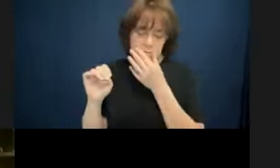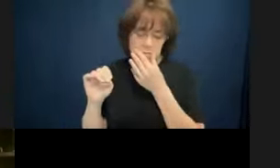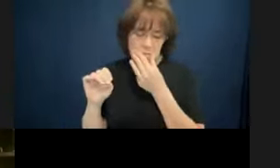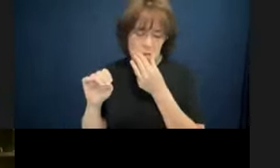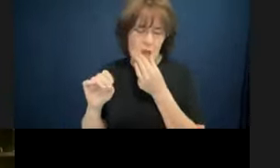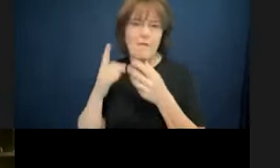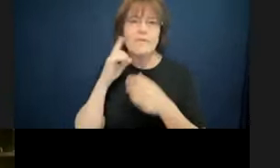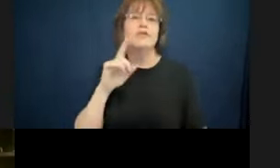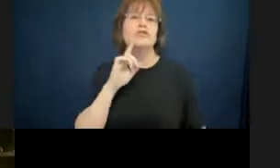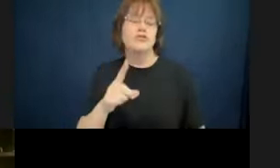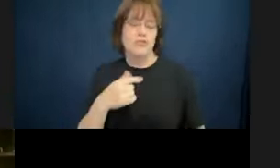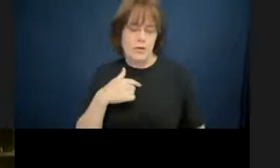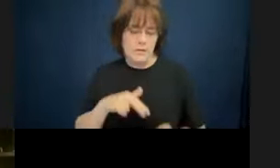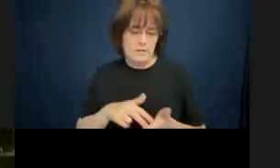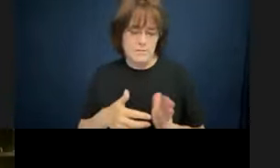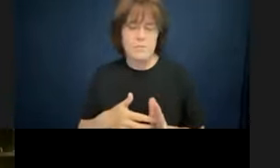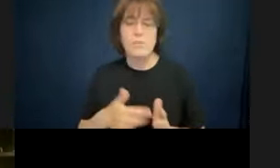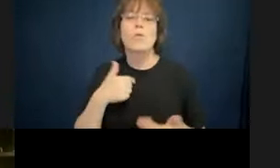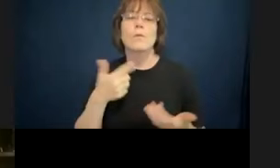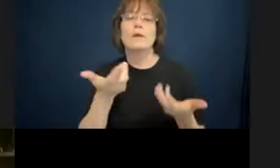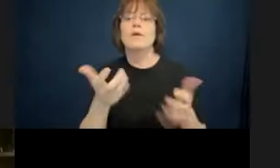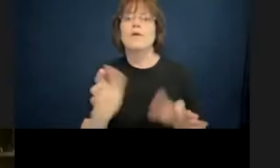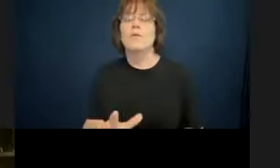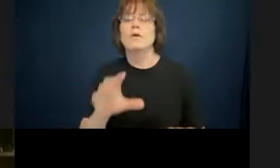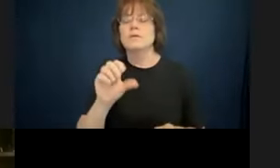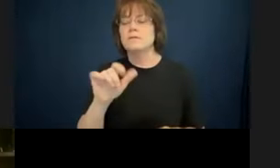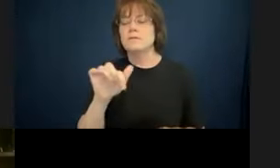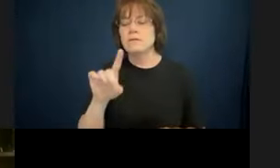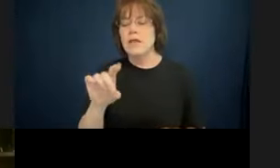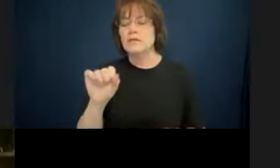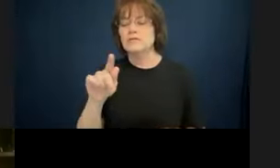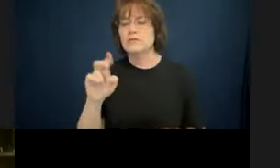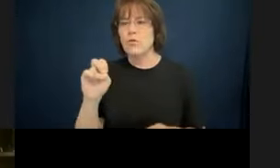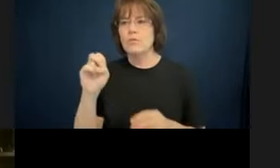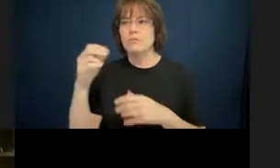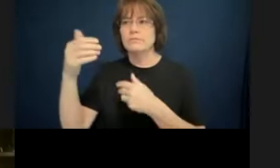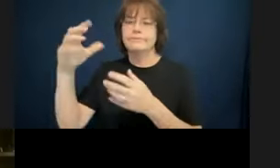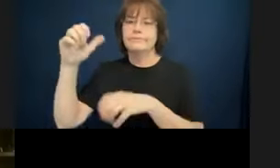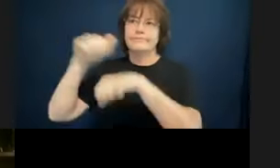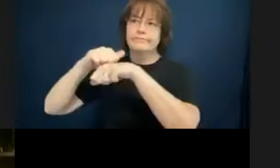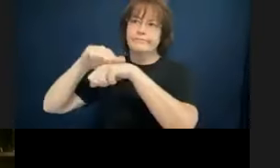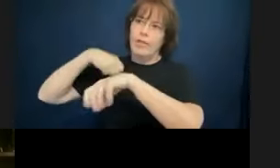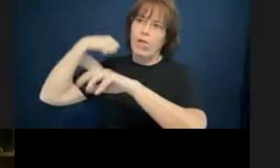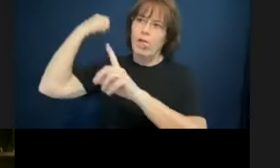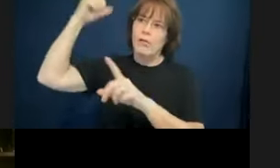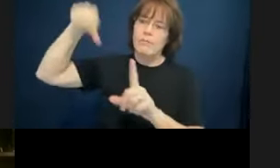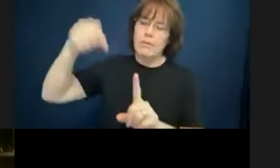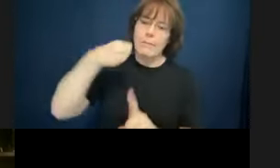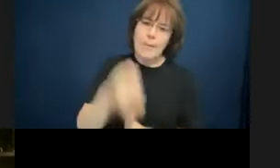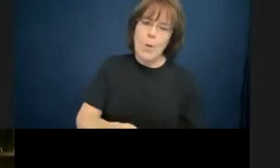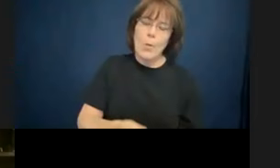So certainly, I mean, we don't want sandstone blocks to fall on people, but I guess in that case, the cause and effect